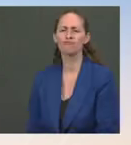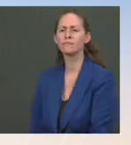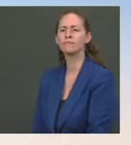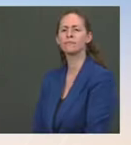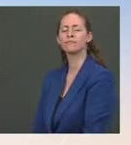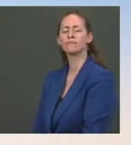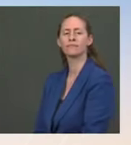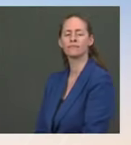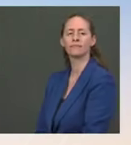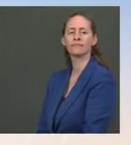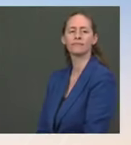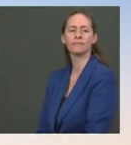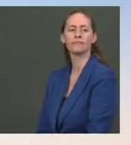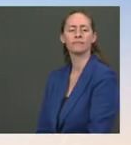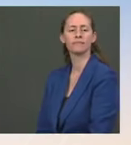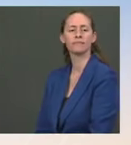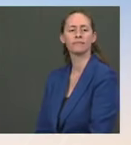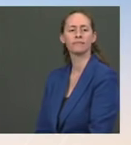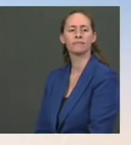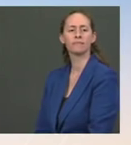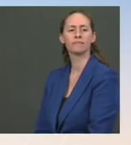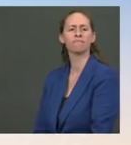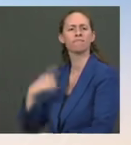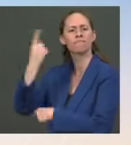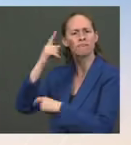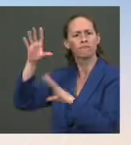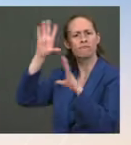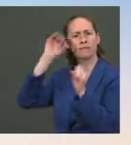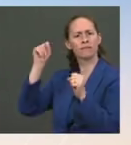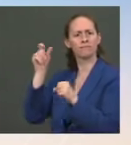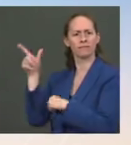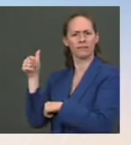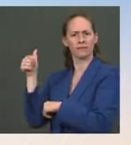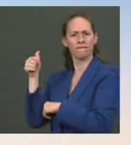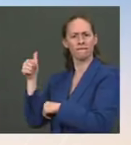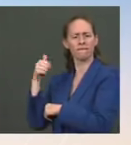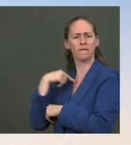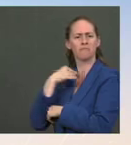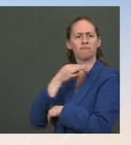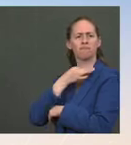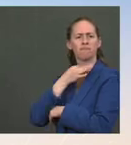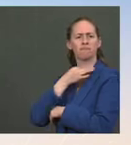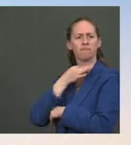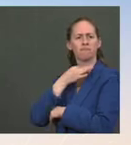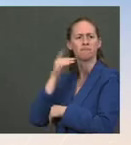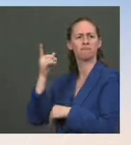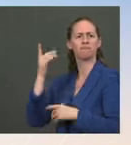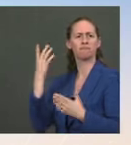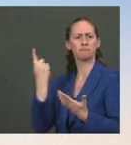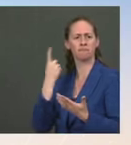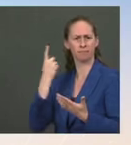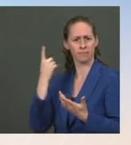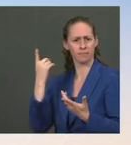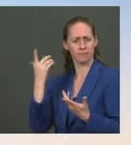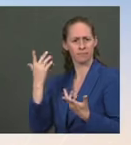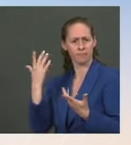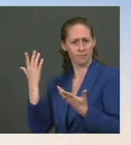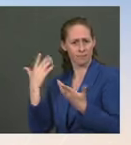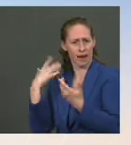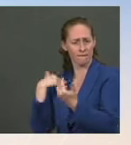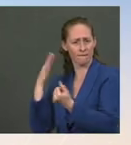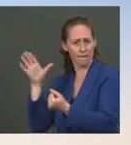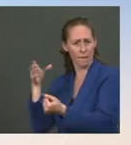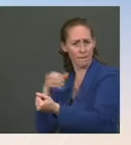President has in political or in terms of specific pieces of the legislation, what leverage does the president have